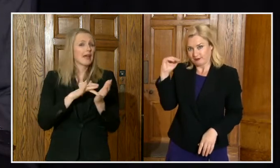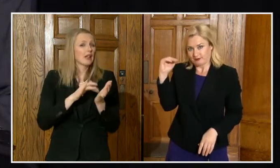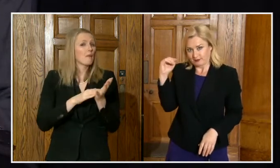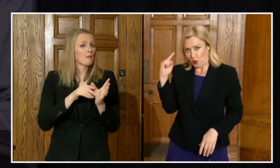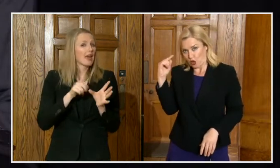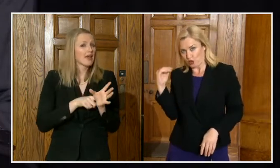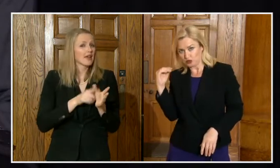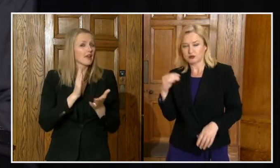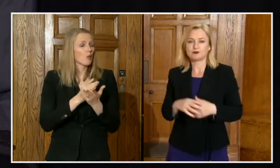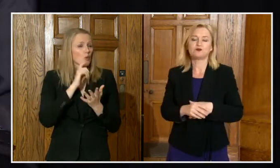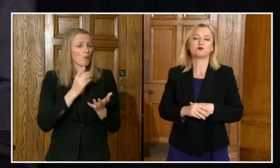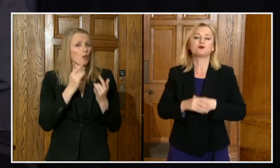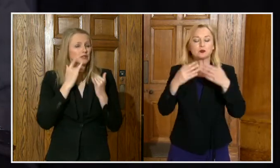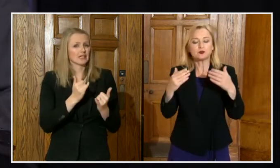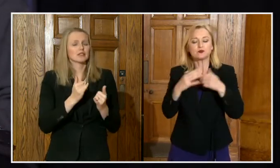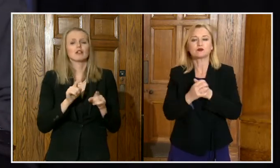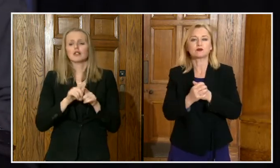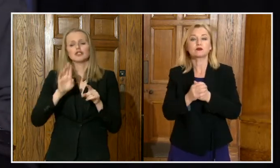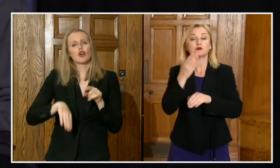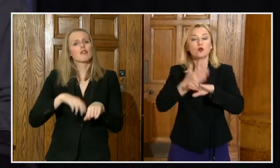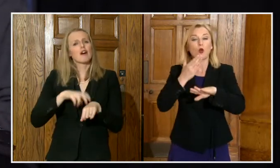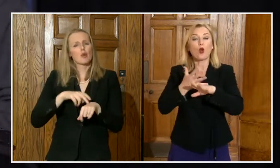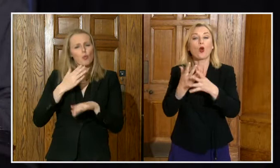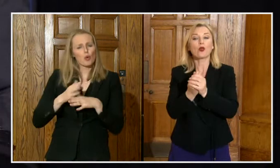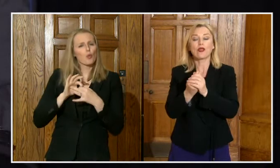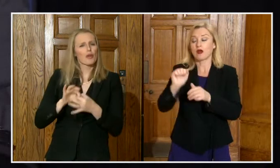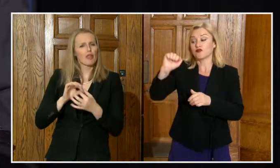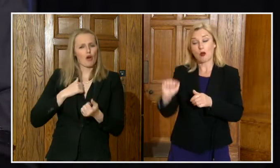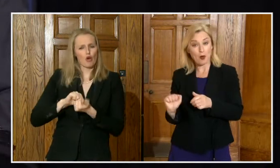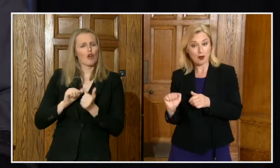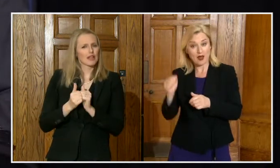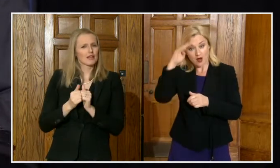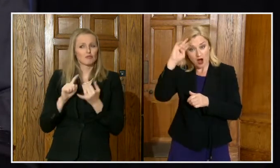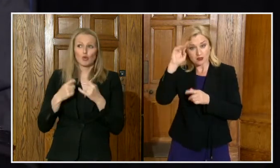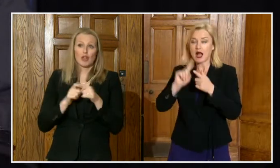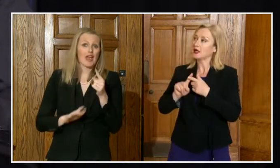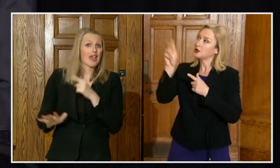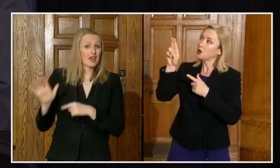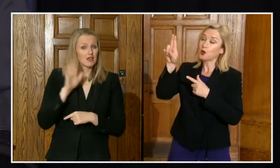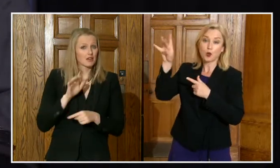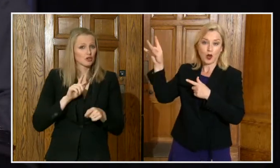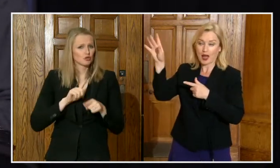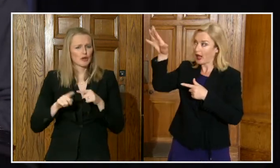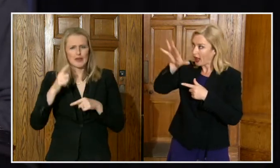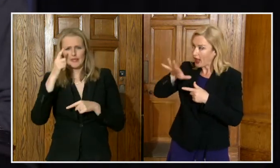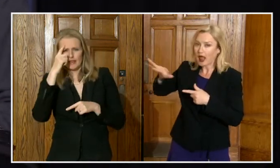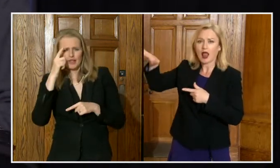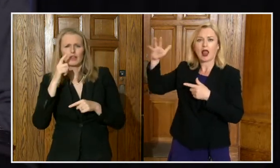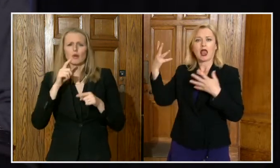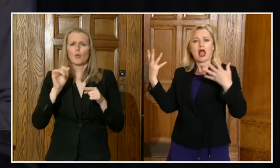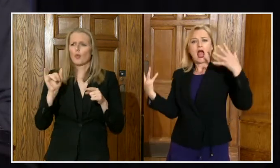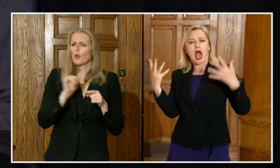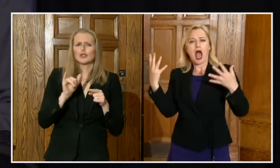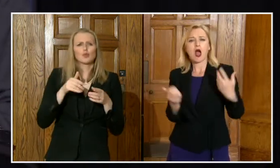we're also working with colleagues in the Republic of Ireland and across the United Kingdom in terms of platforms, digital